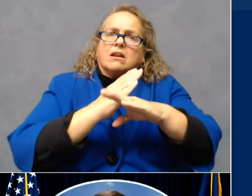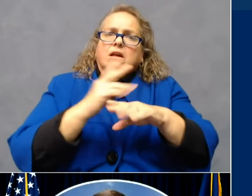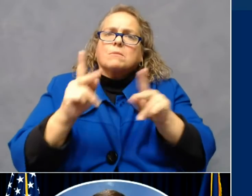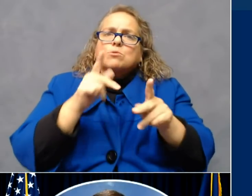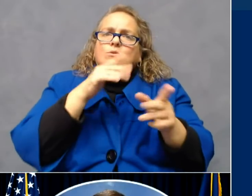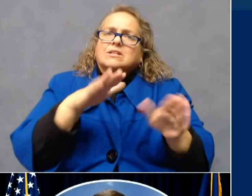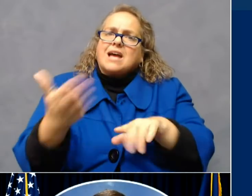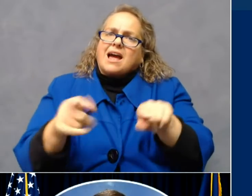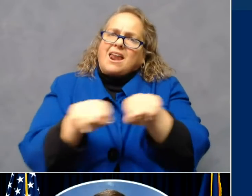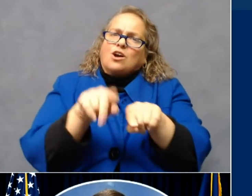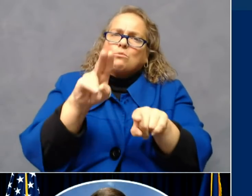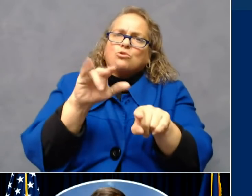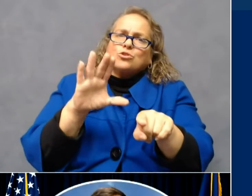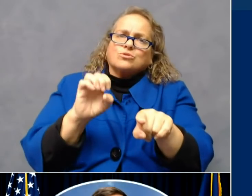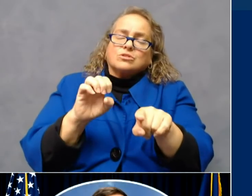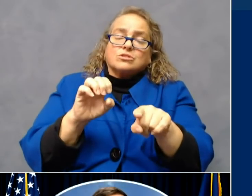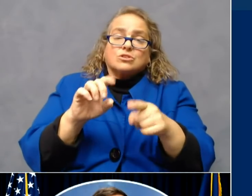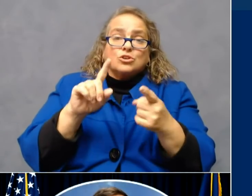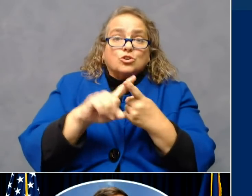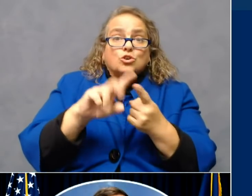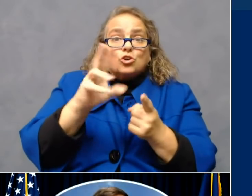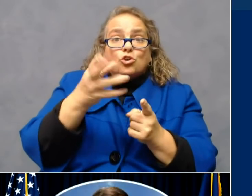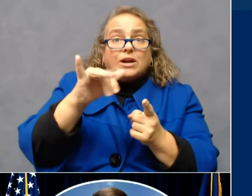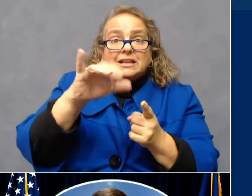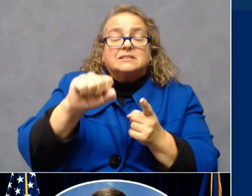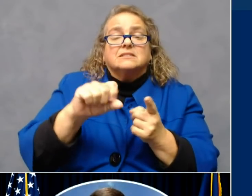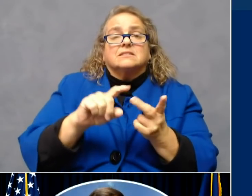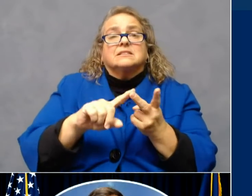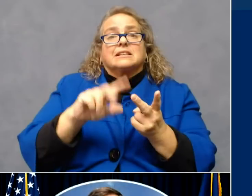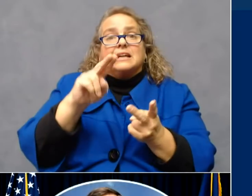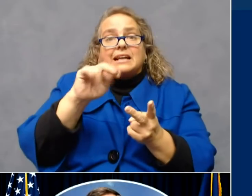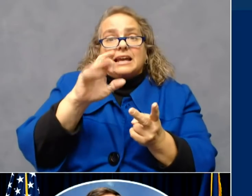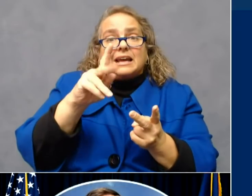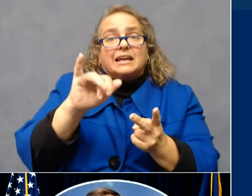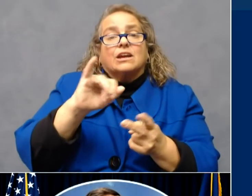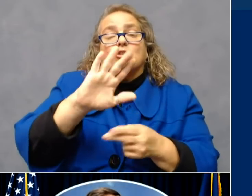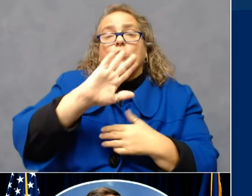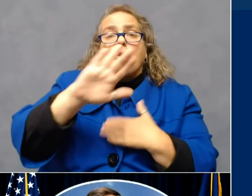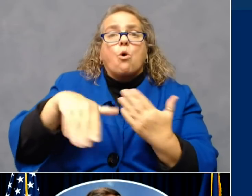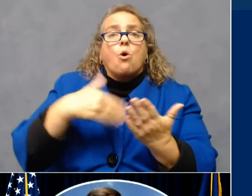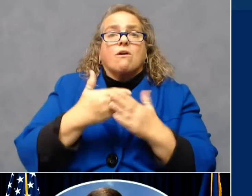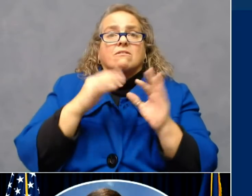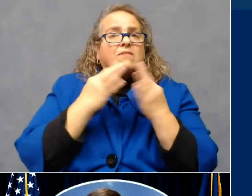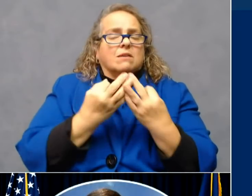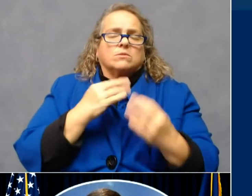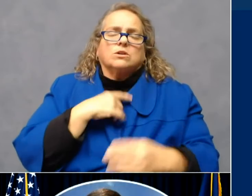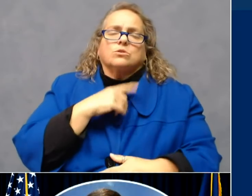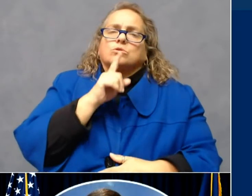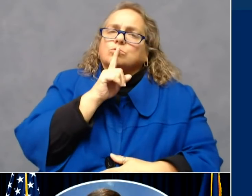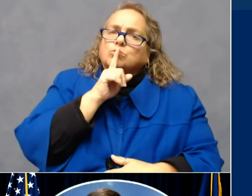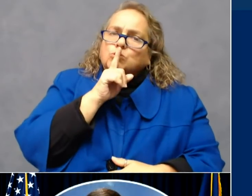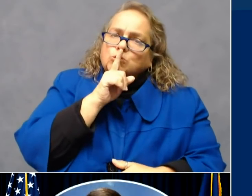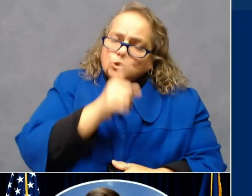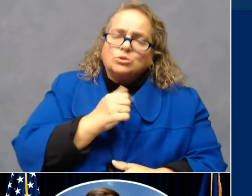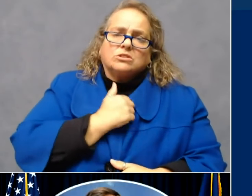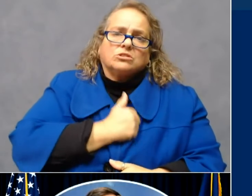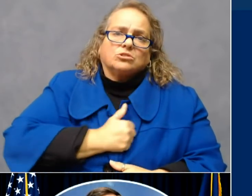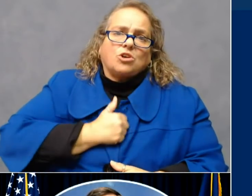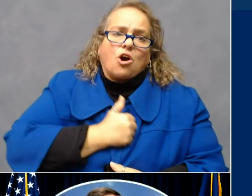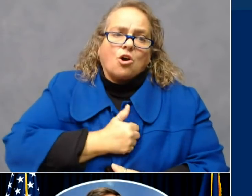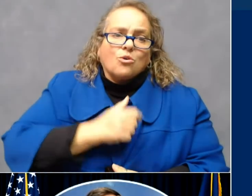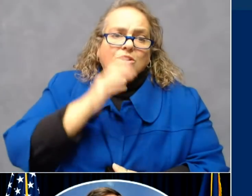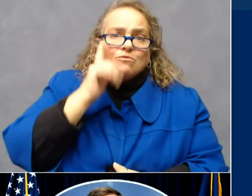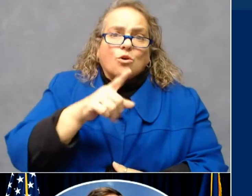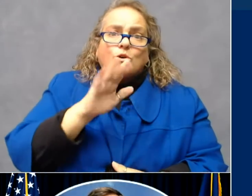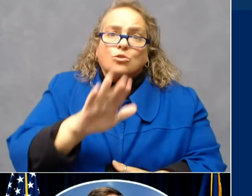to Chris, to Mickey, to your whole family, we are so sorry for your loss. We thank you for